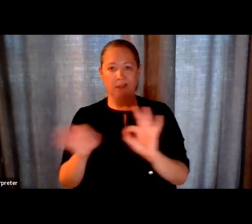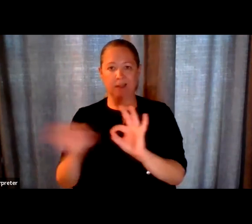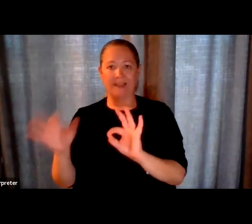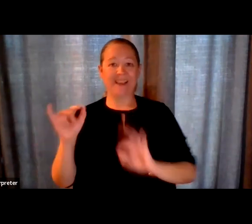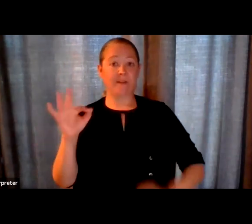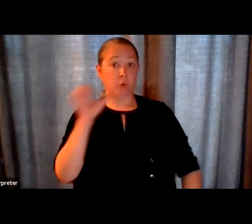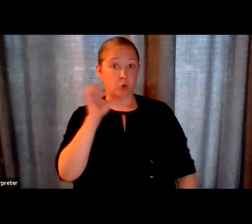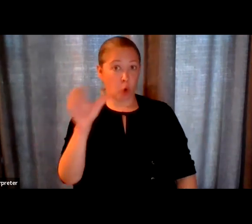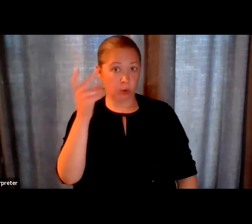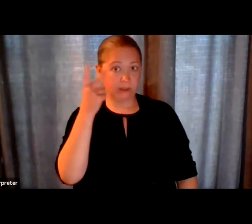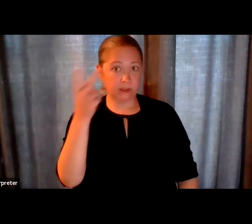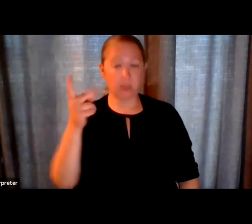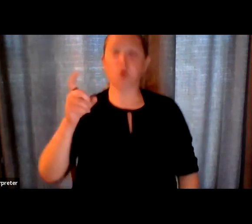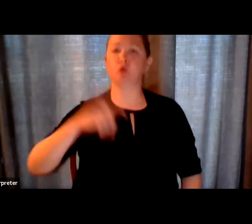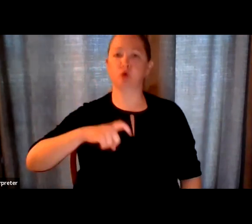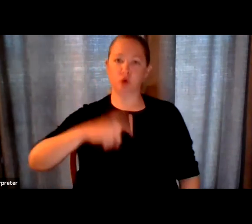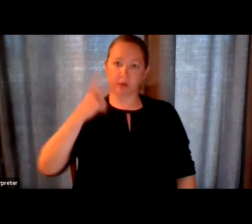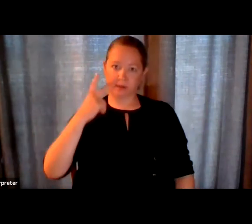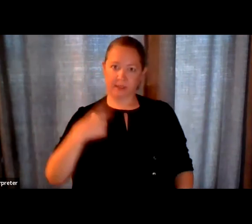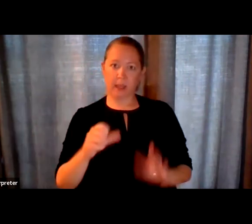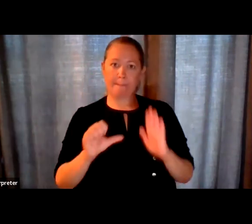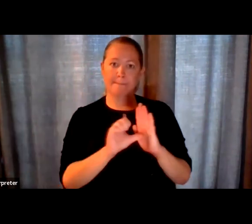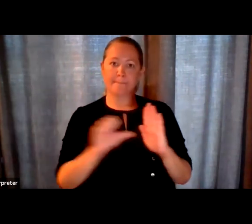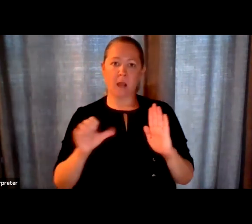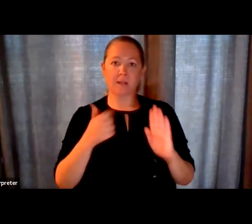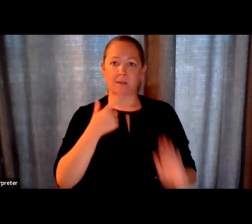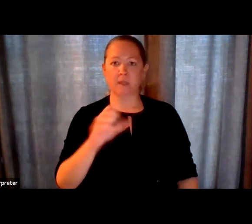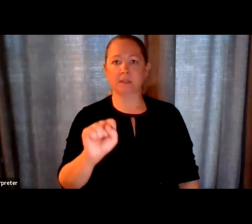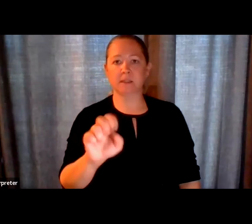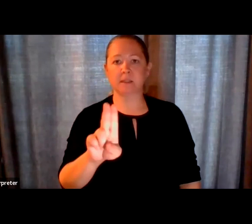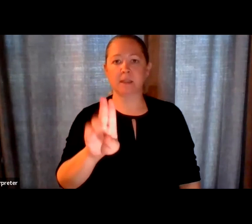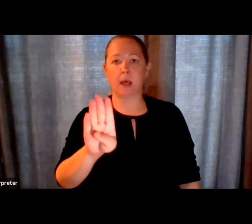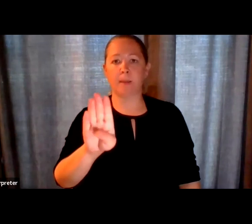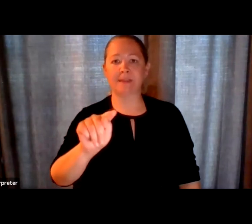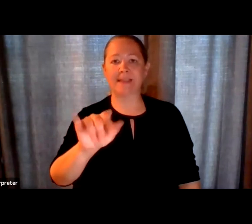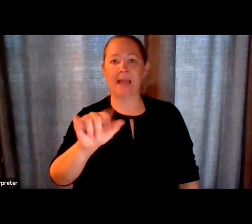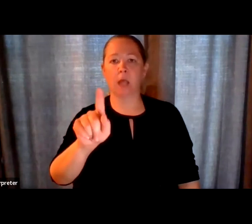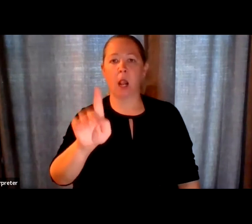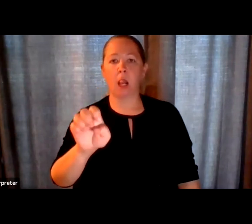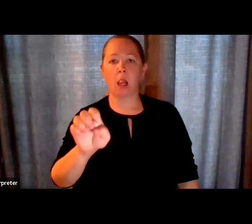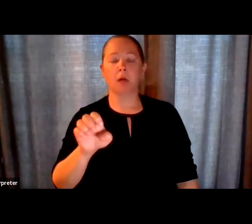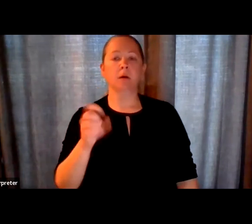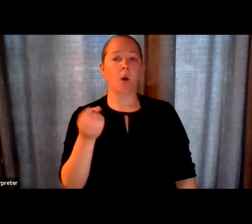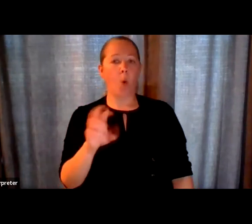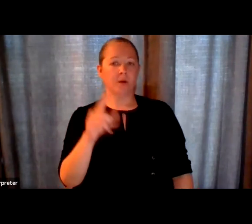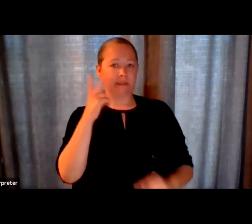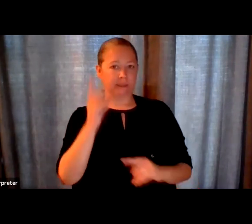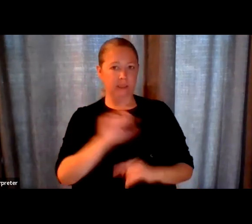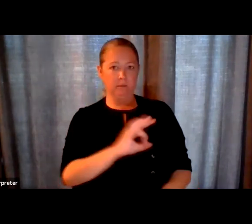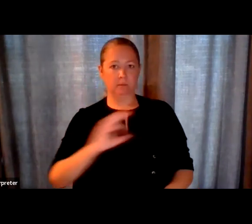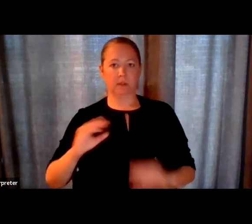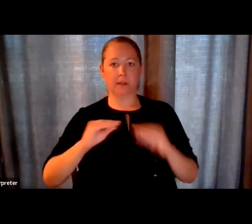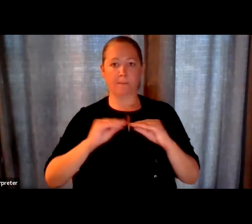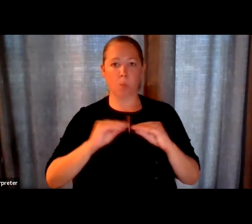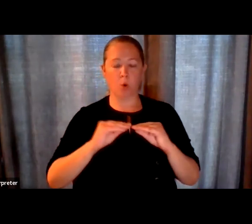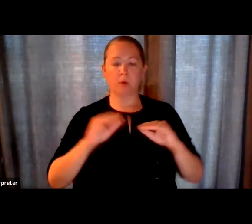button called subtitle, or you'll see 3 dots that say more. And when you click on that, you'll see the subtitles, which you